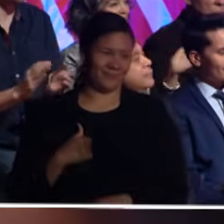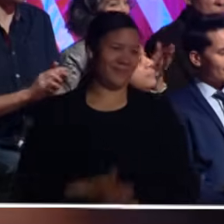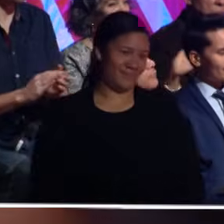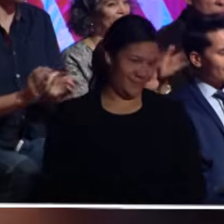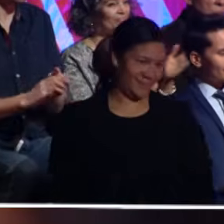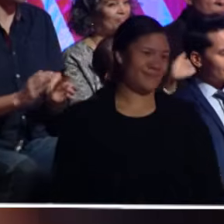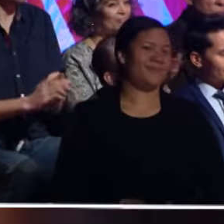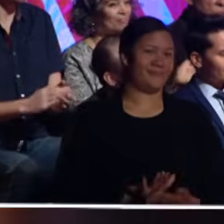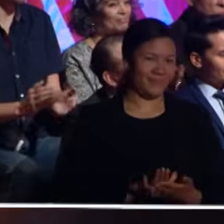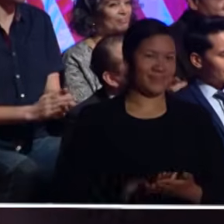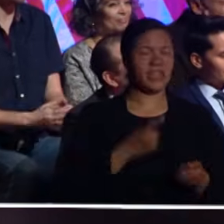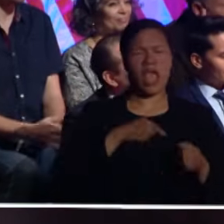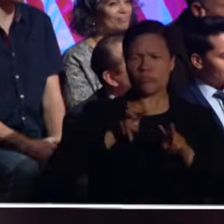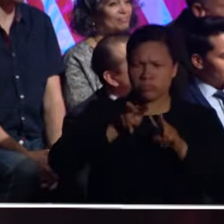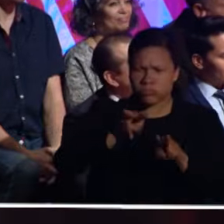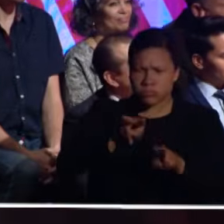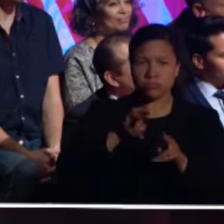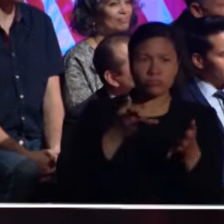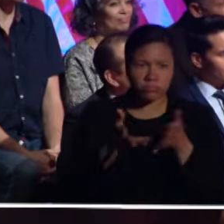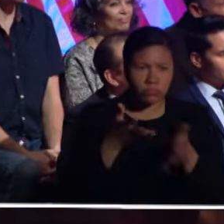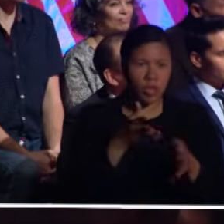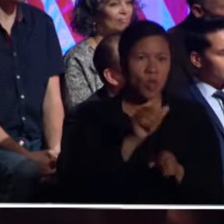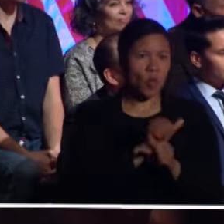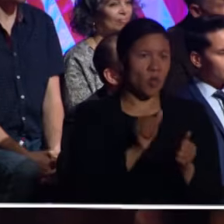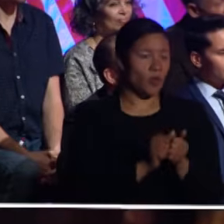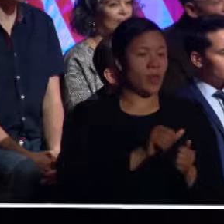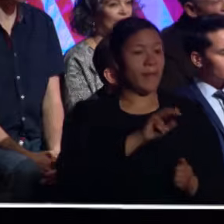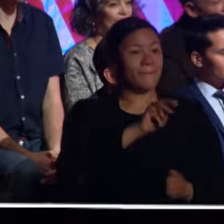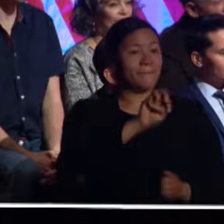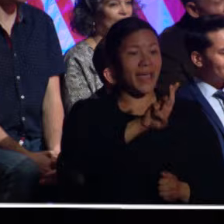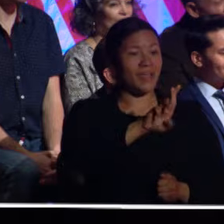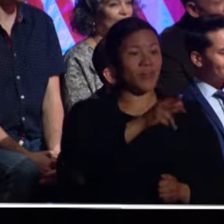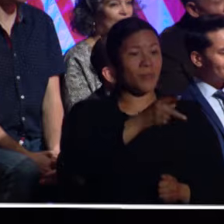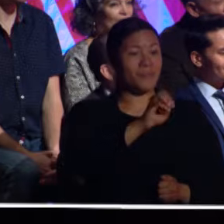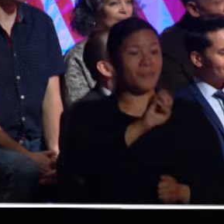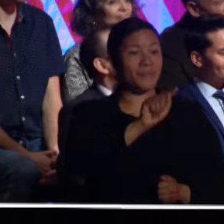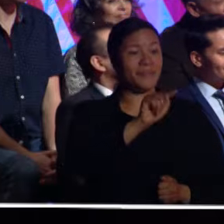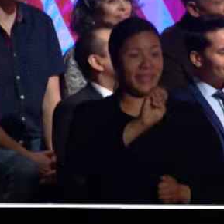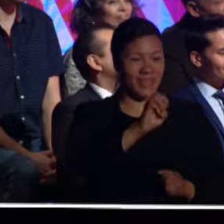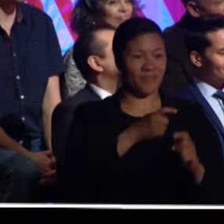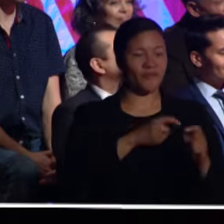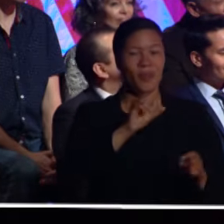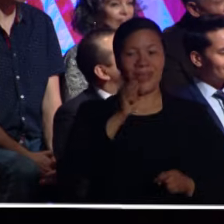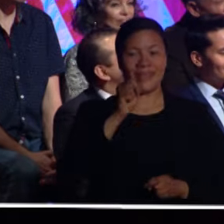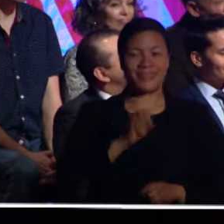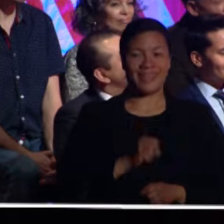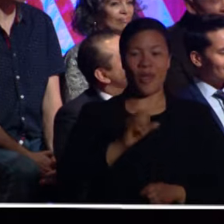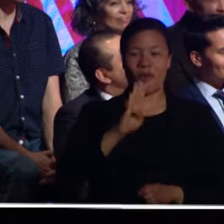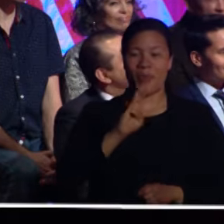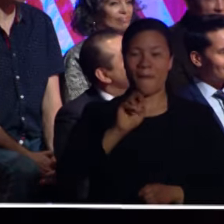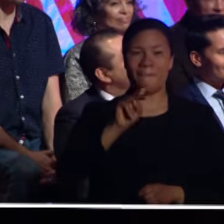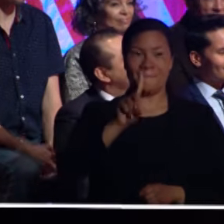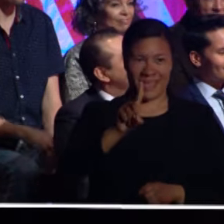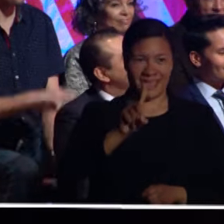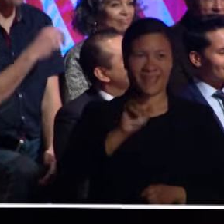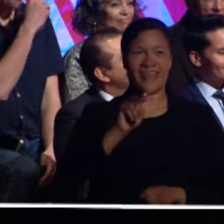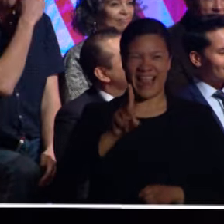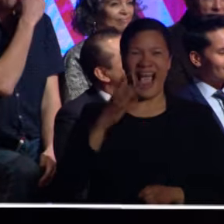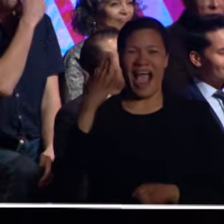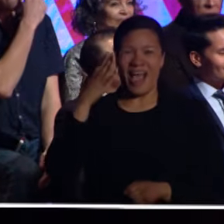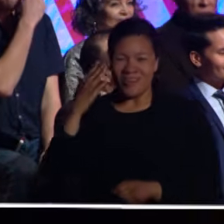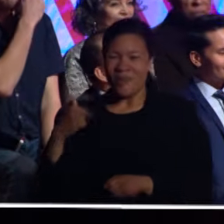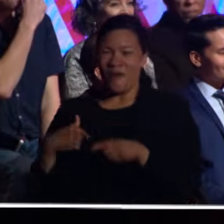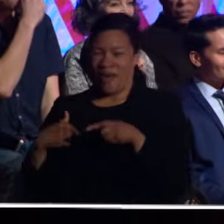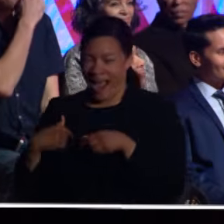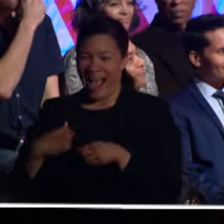I also look forward to engaging candidates like Mayor Pete from South Bend. I know I'm biased as a fellow mayor, but I quite